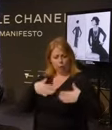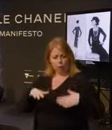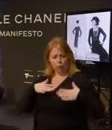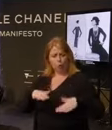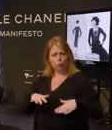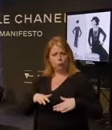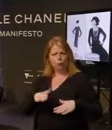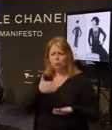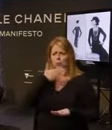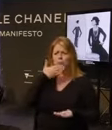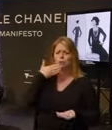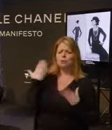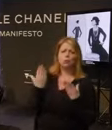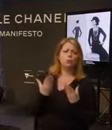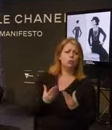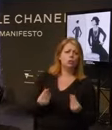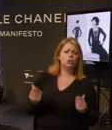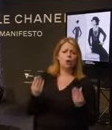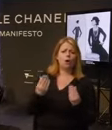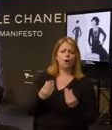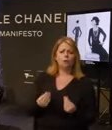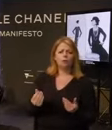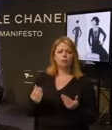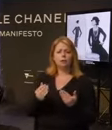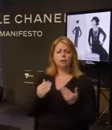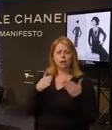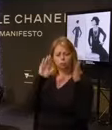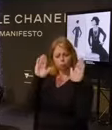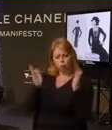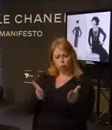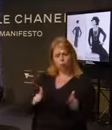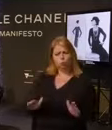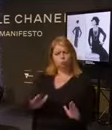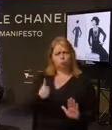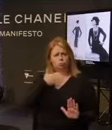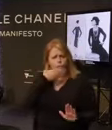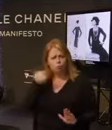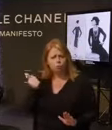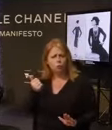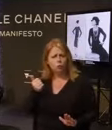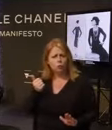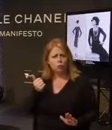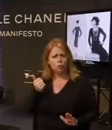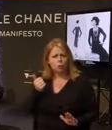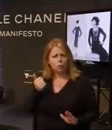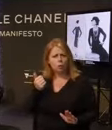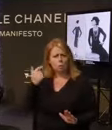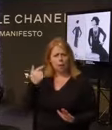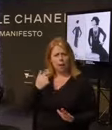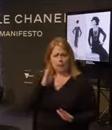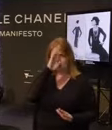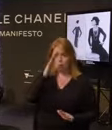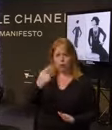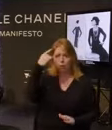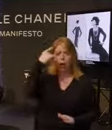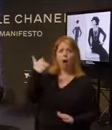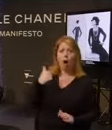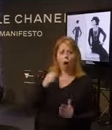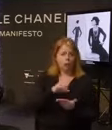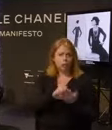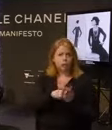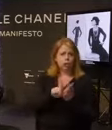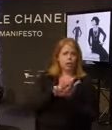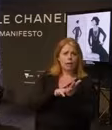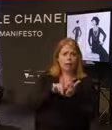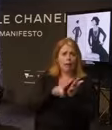quite beautiful and soft, and they're sort of silk chiffon. They're really gorgeous, but really not what we think of in terms of the Chanel codes. They're not black